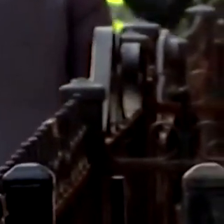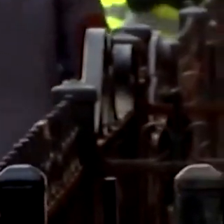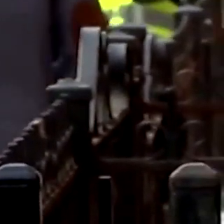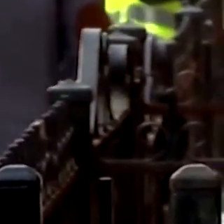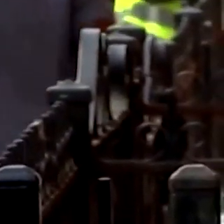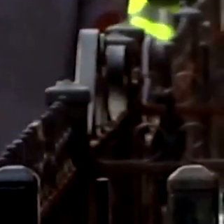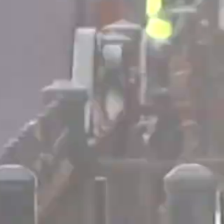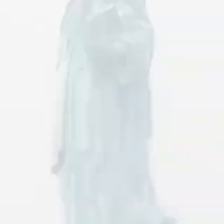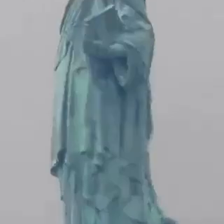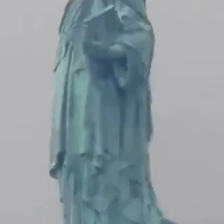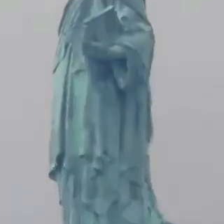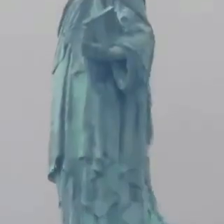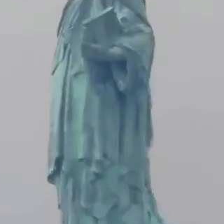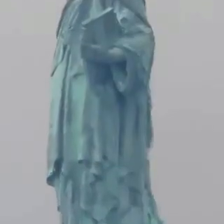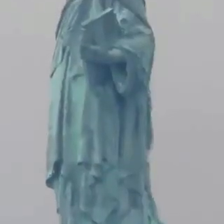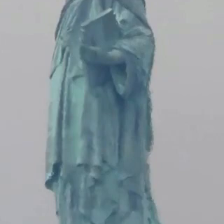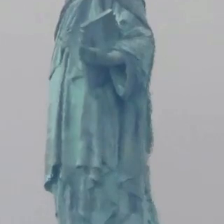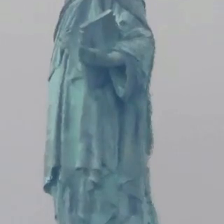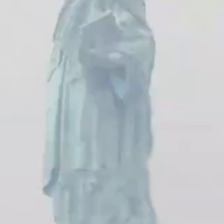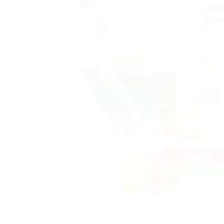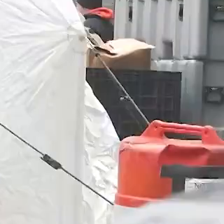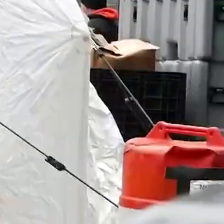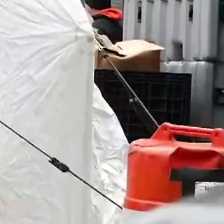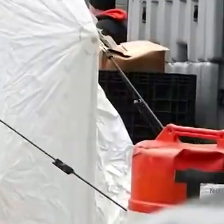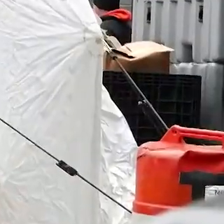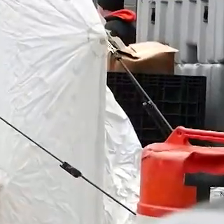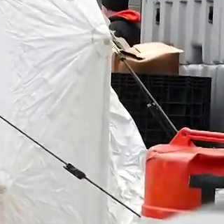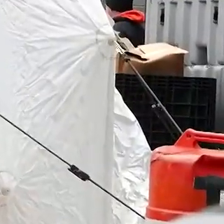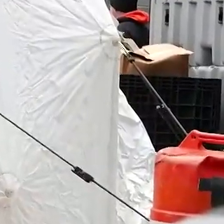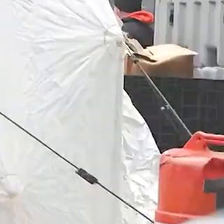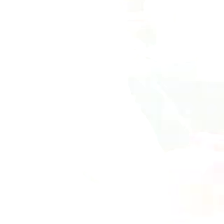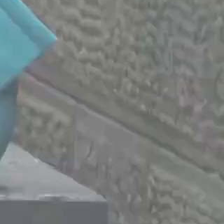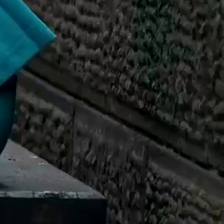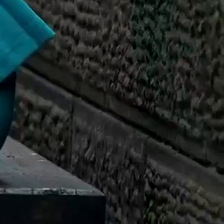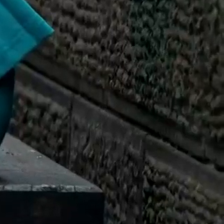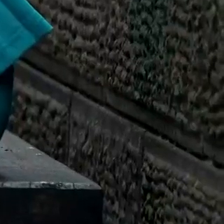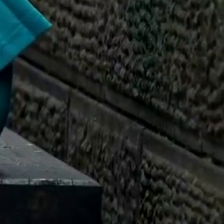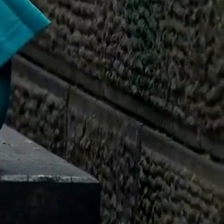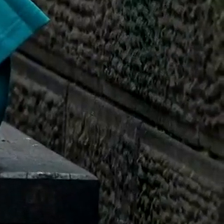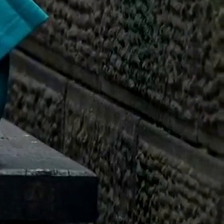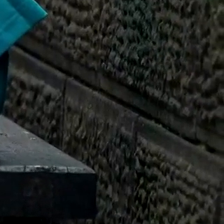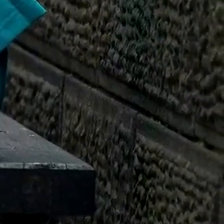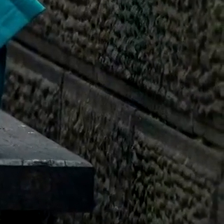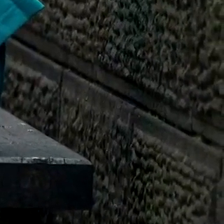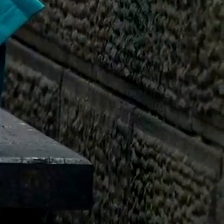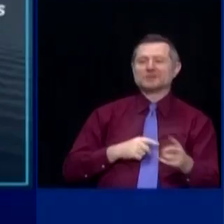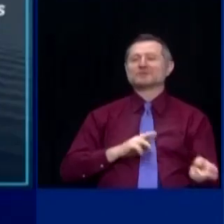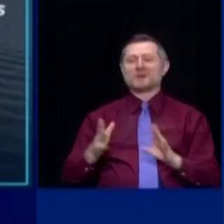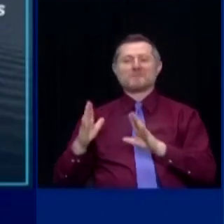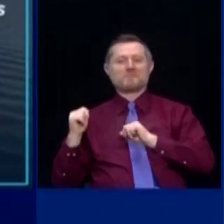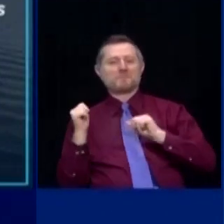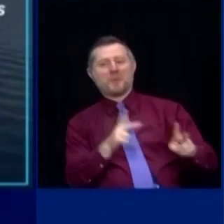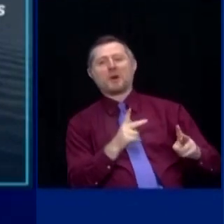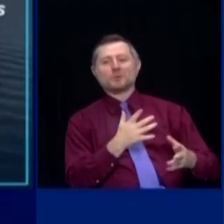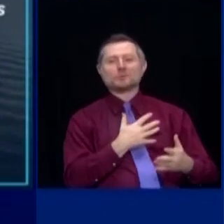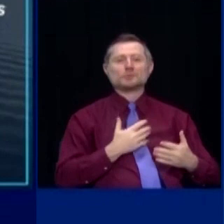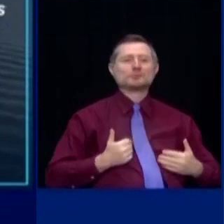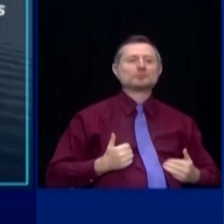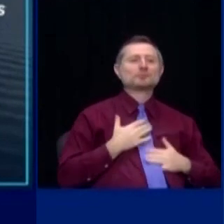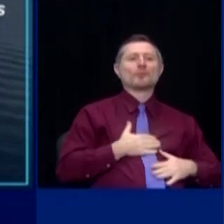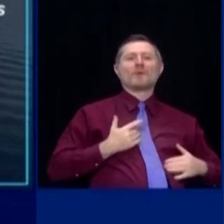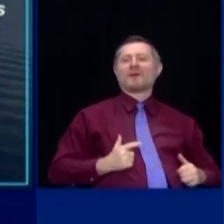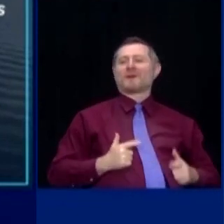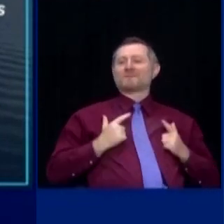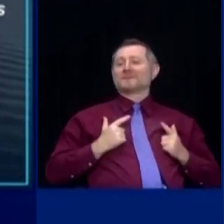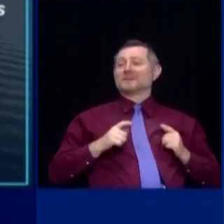stringent mandates put in place after New York's traumatic first wave of COVID-19 were no longer necessary. The state